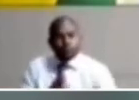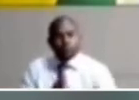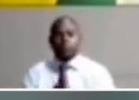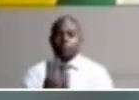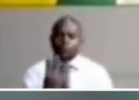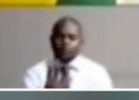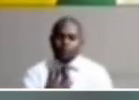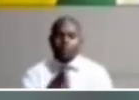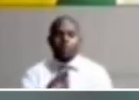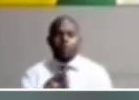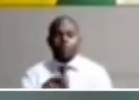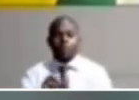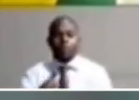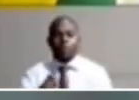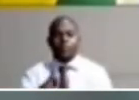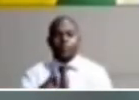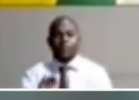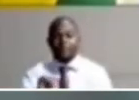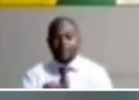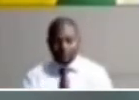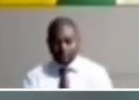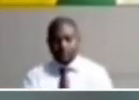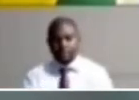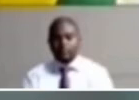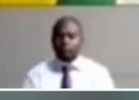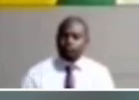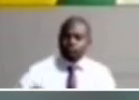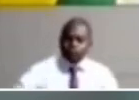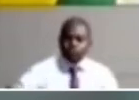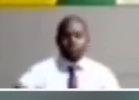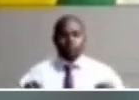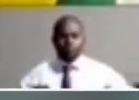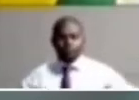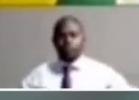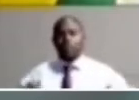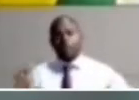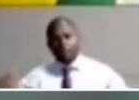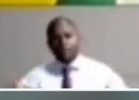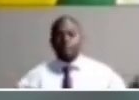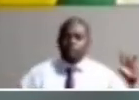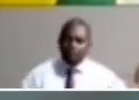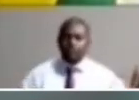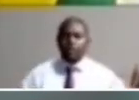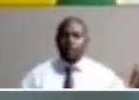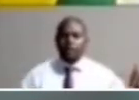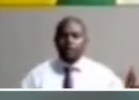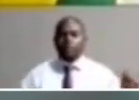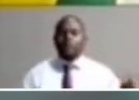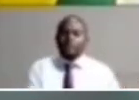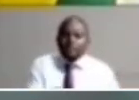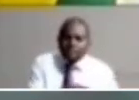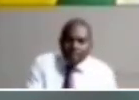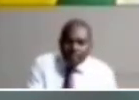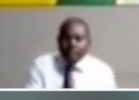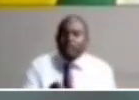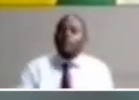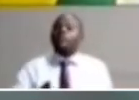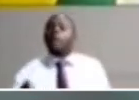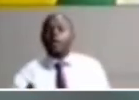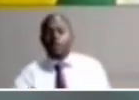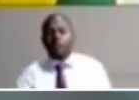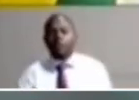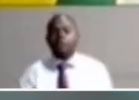front, to the left, to the right, and to the rear, between seller and buyer, and